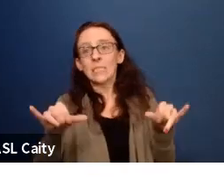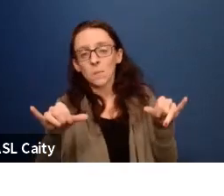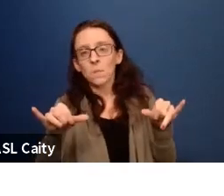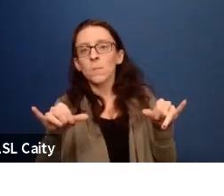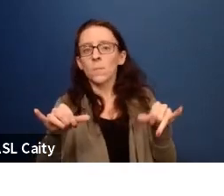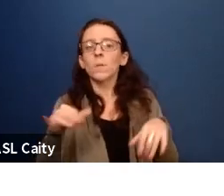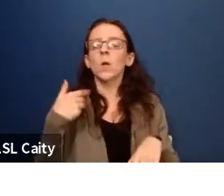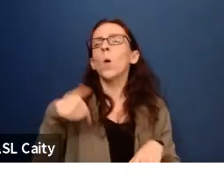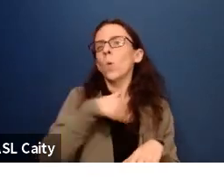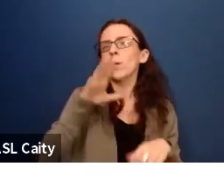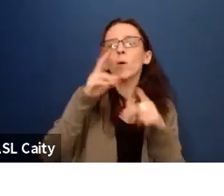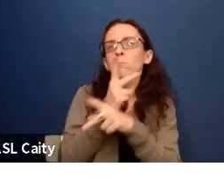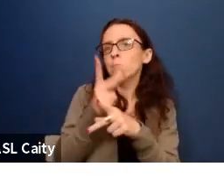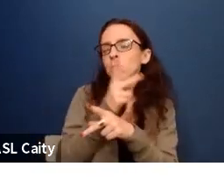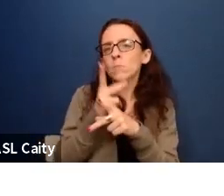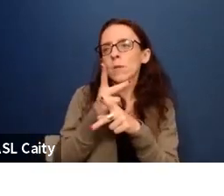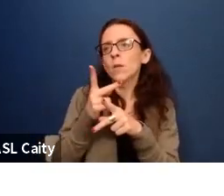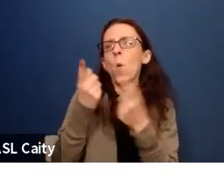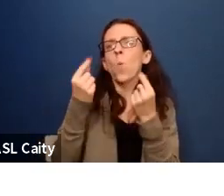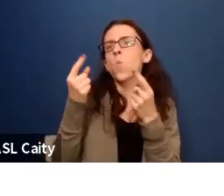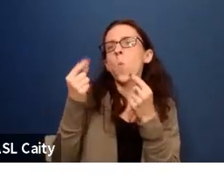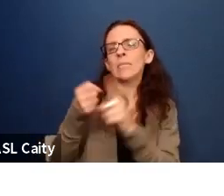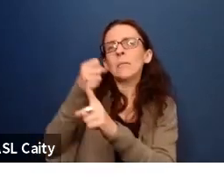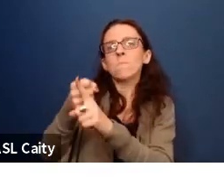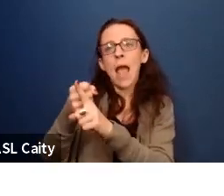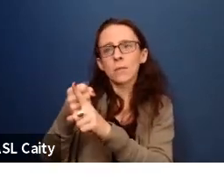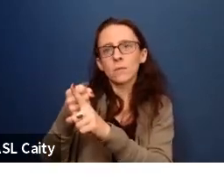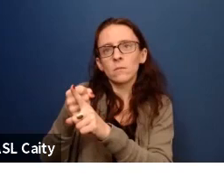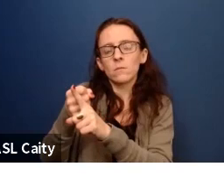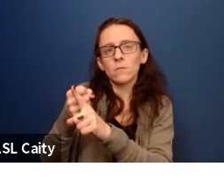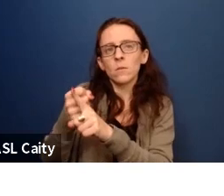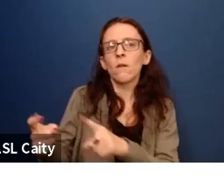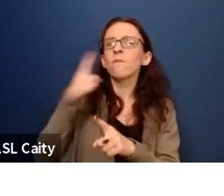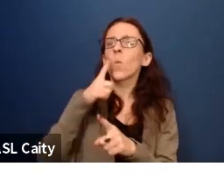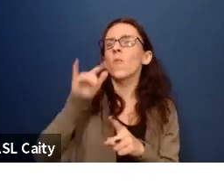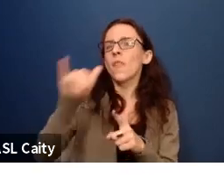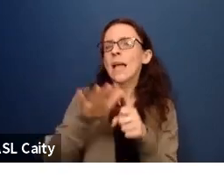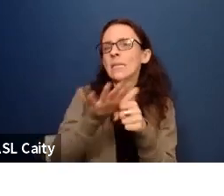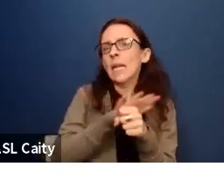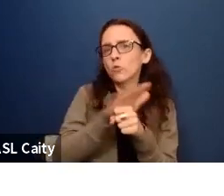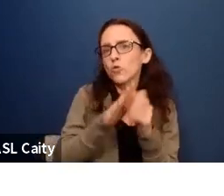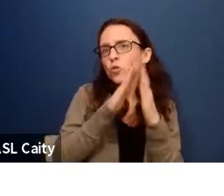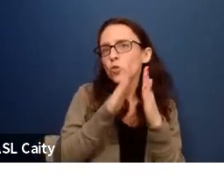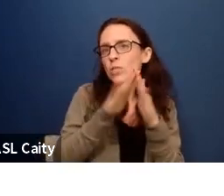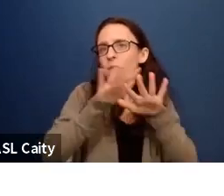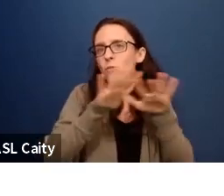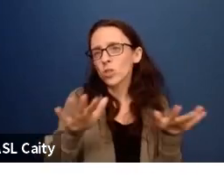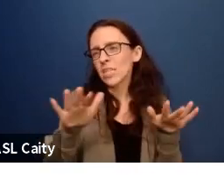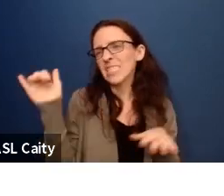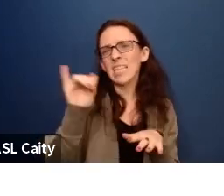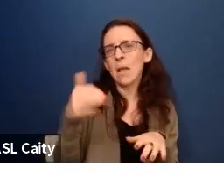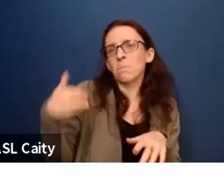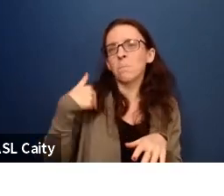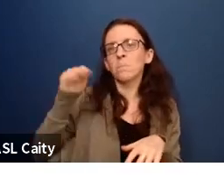the resulting impact on the neighborhood diversity Ms. Sullivan referenced,